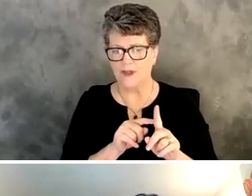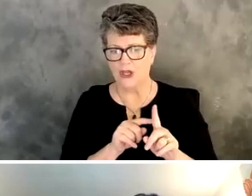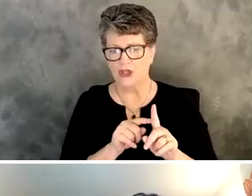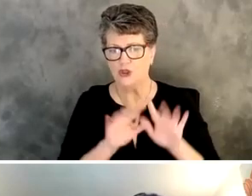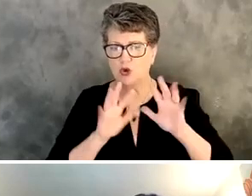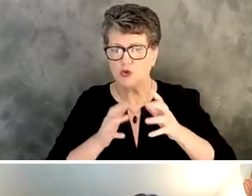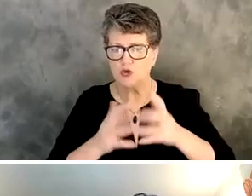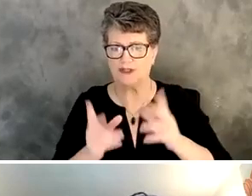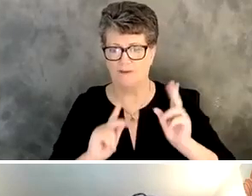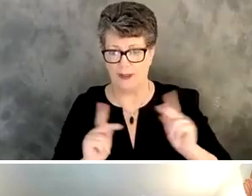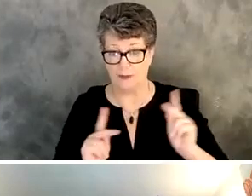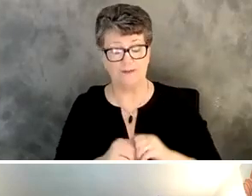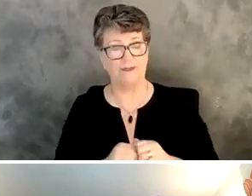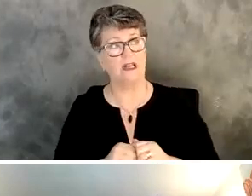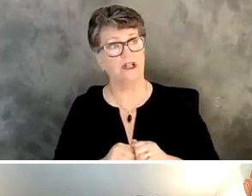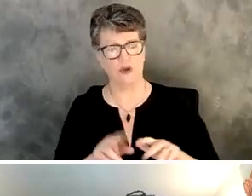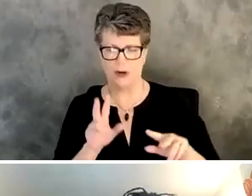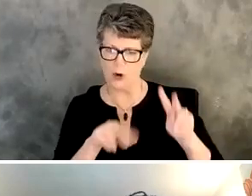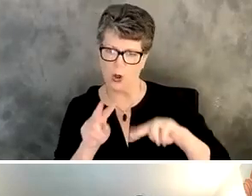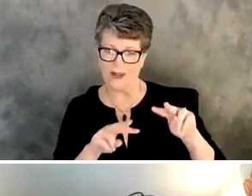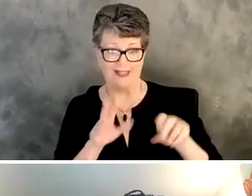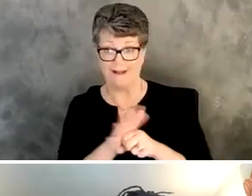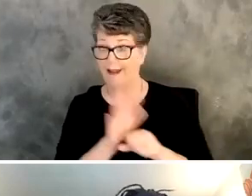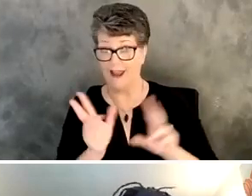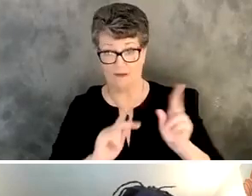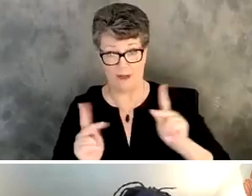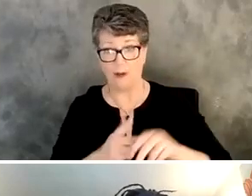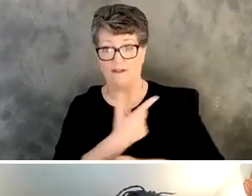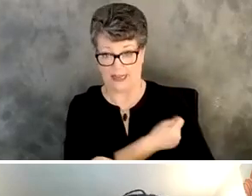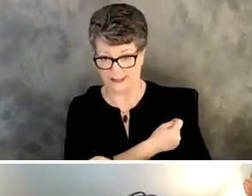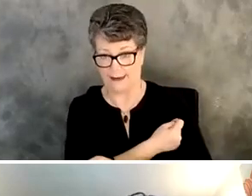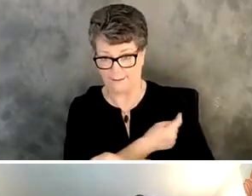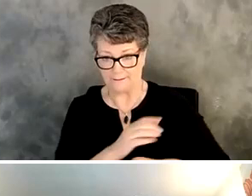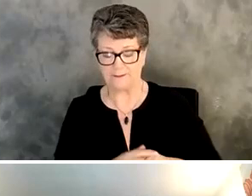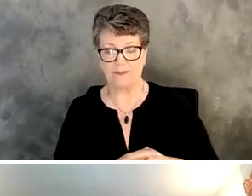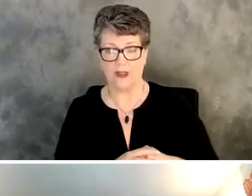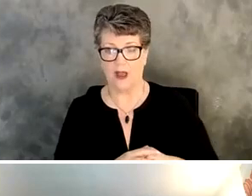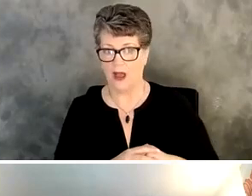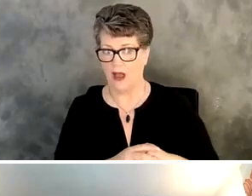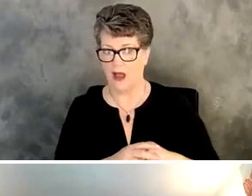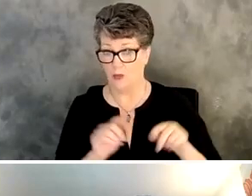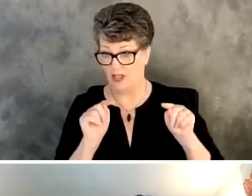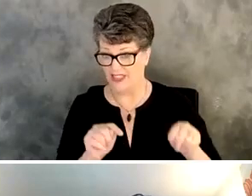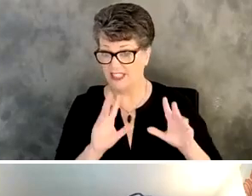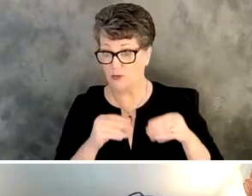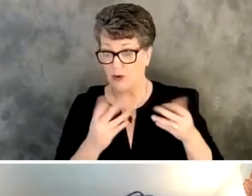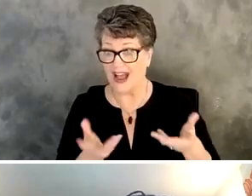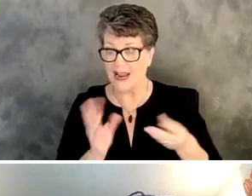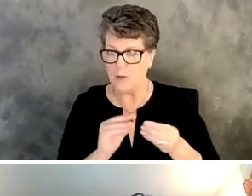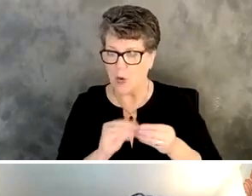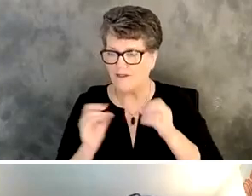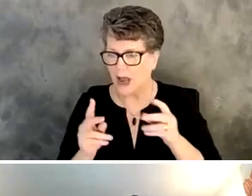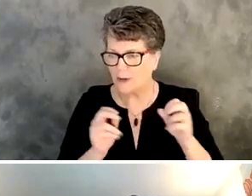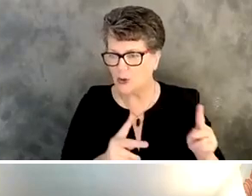of people. So when we're looking that if not enough people are vaccinated, would this in fact provide more of an